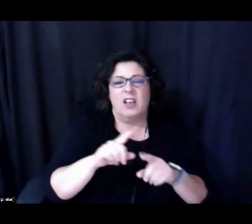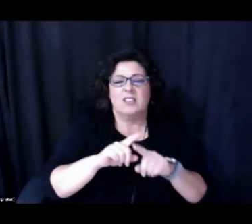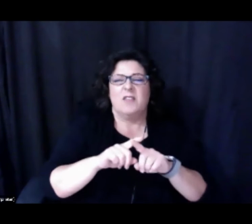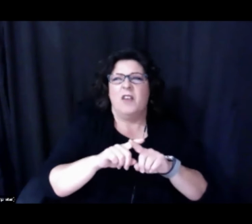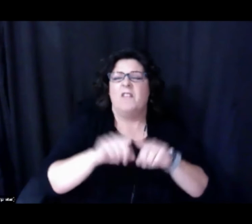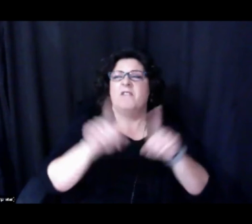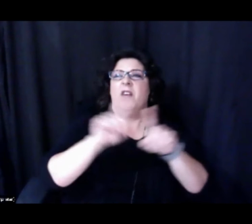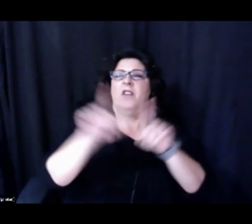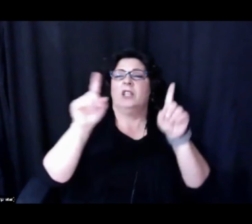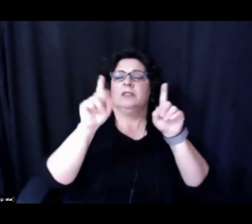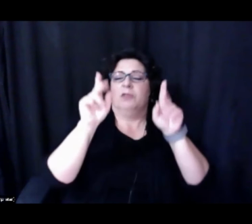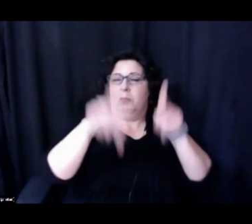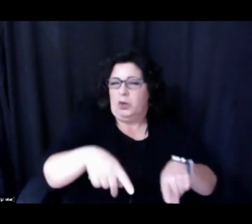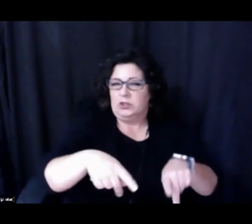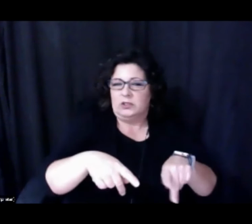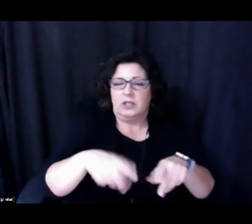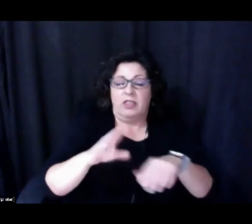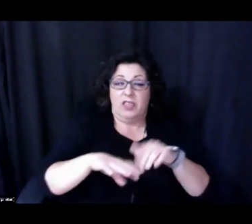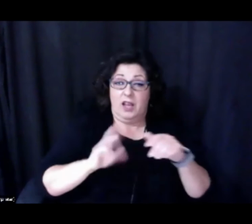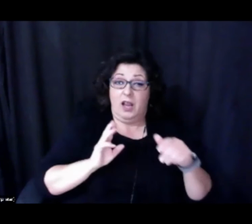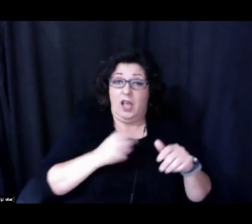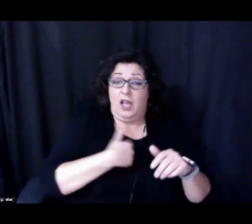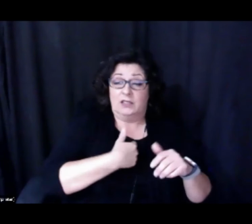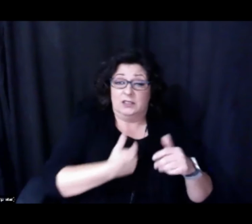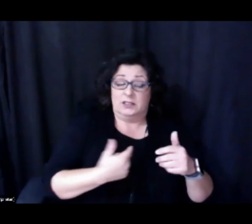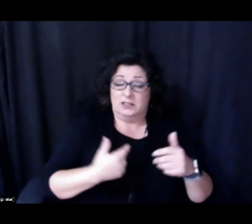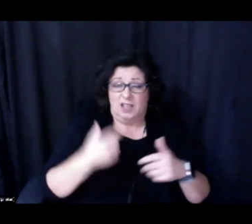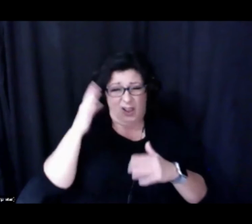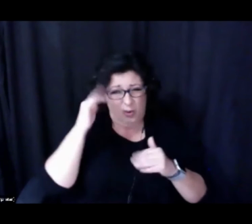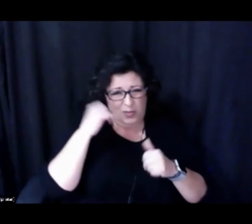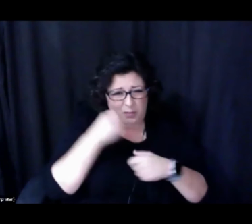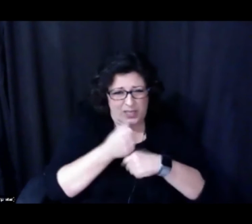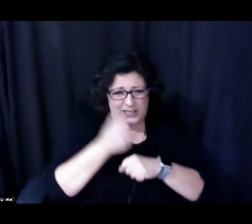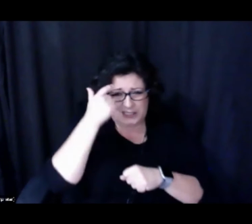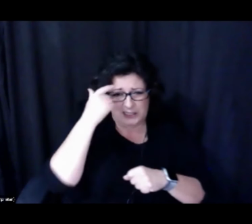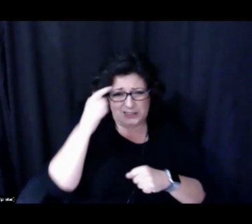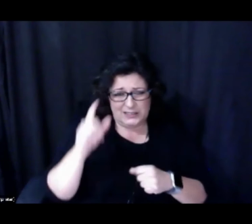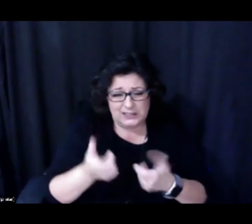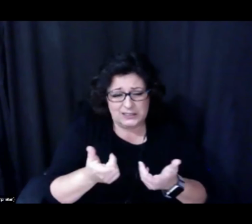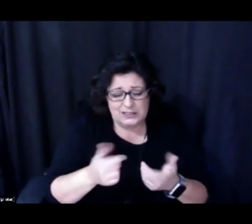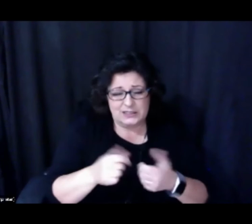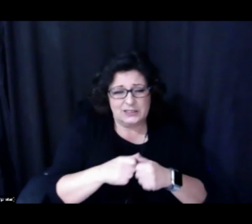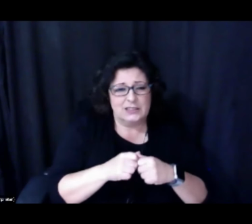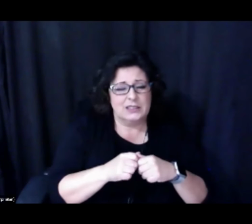different person than us. I hope that makes sense.